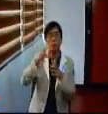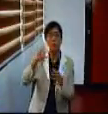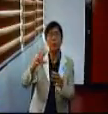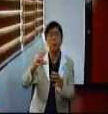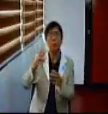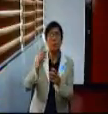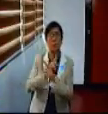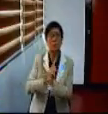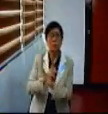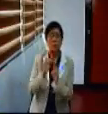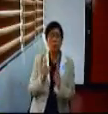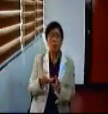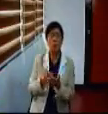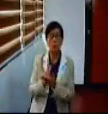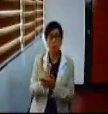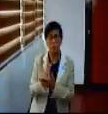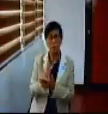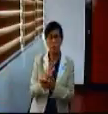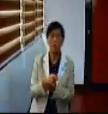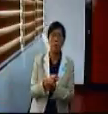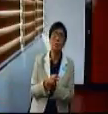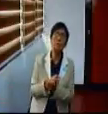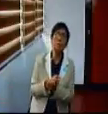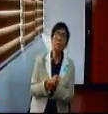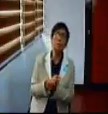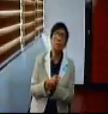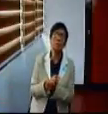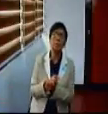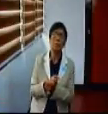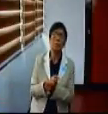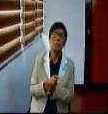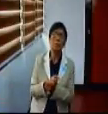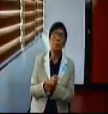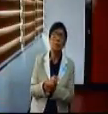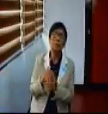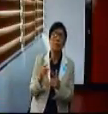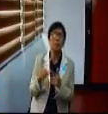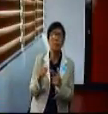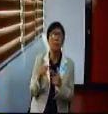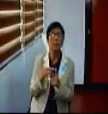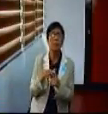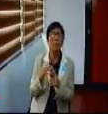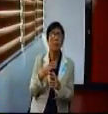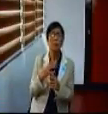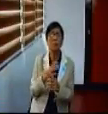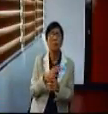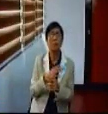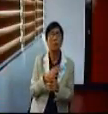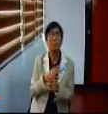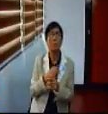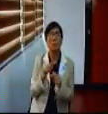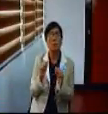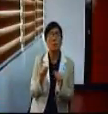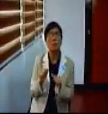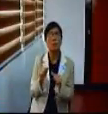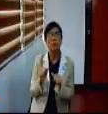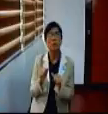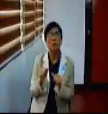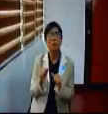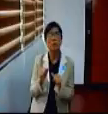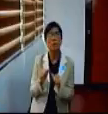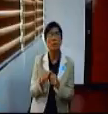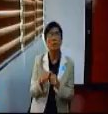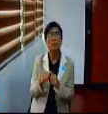human rights and not to contribute to human rights harm, I think the commission should at least get to the bottom of it and get